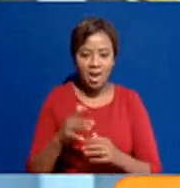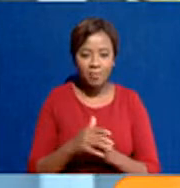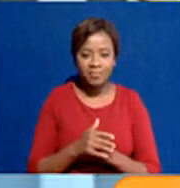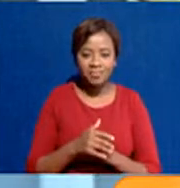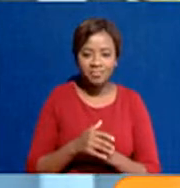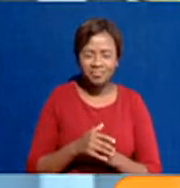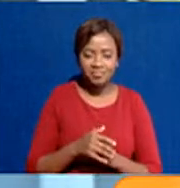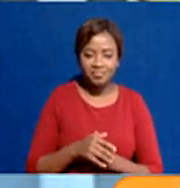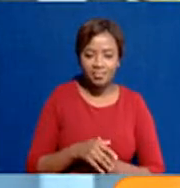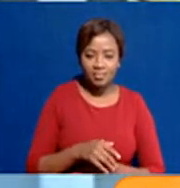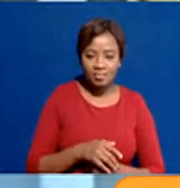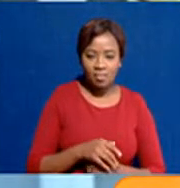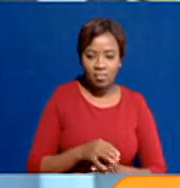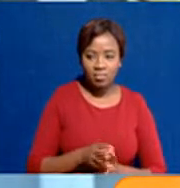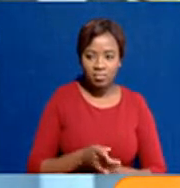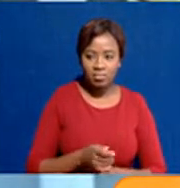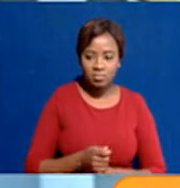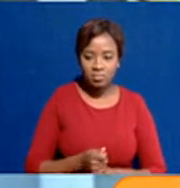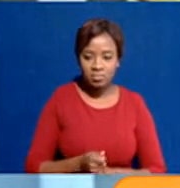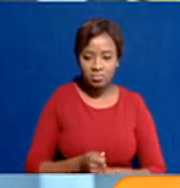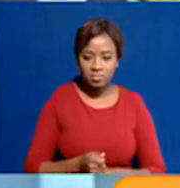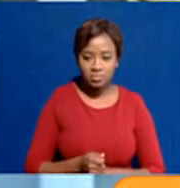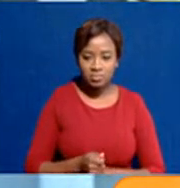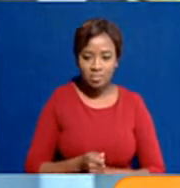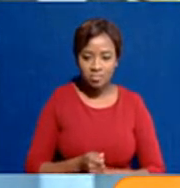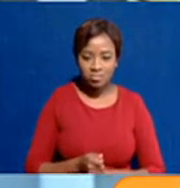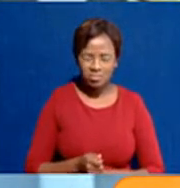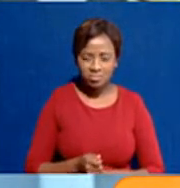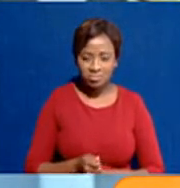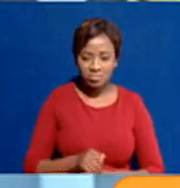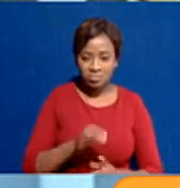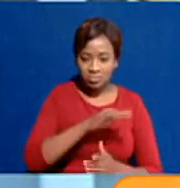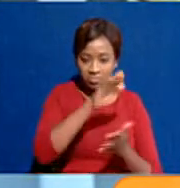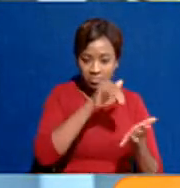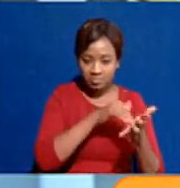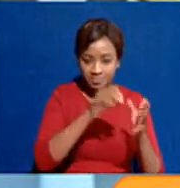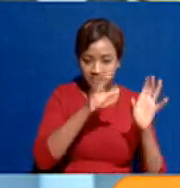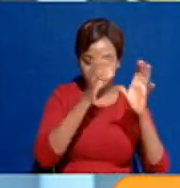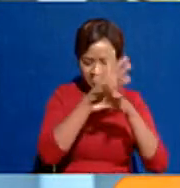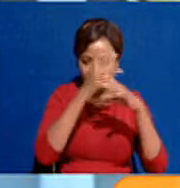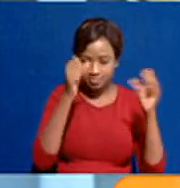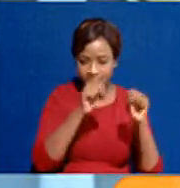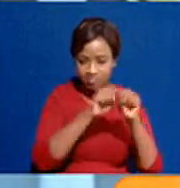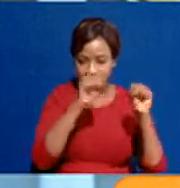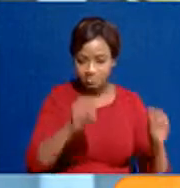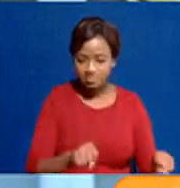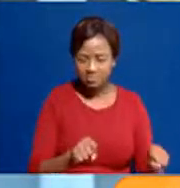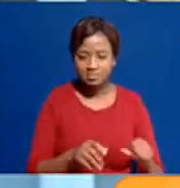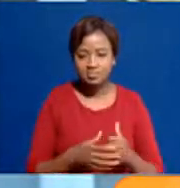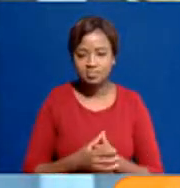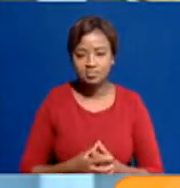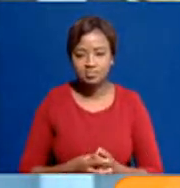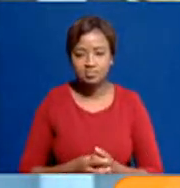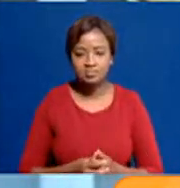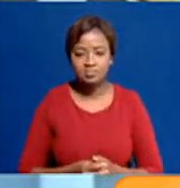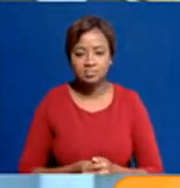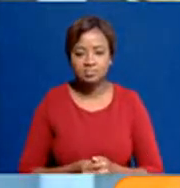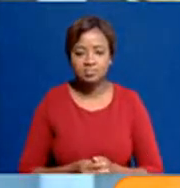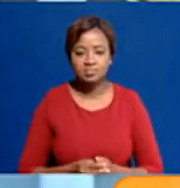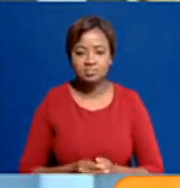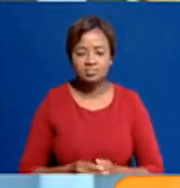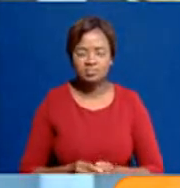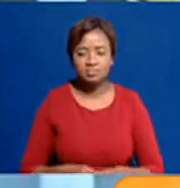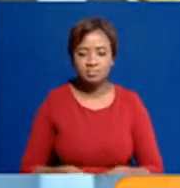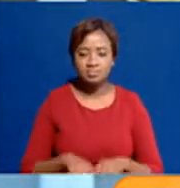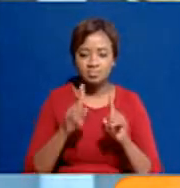central, very heavily presidential system with a devolved level of government